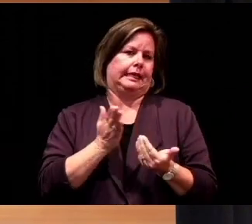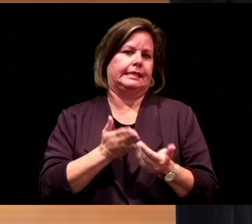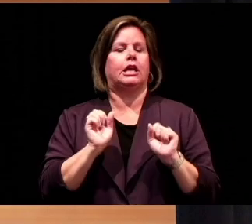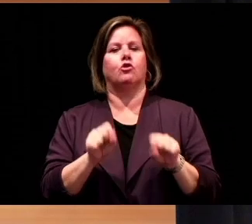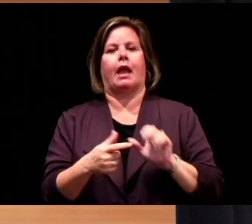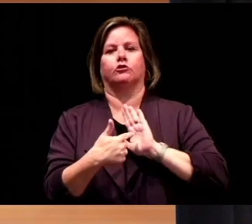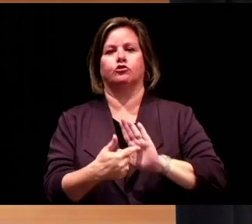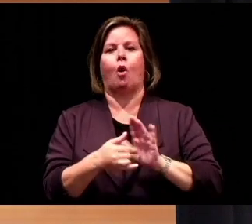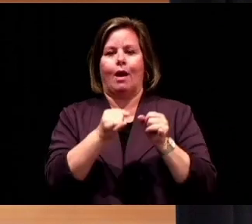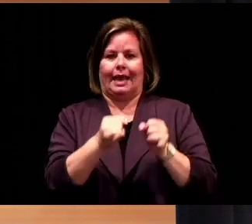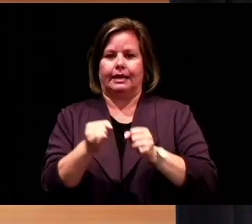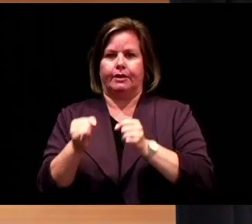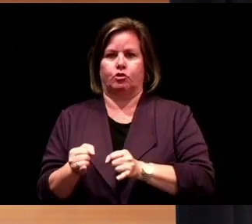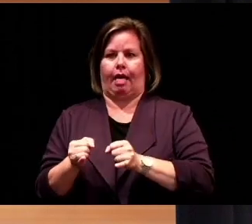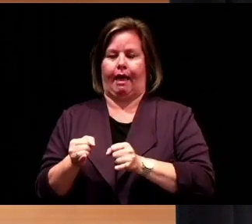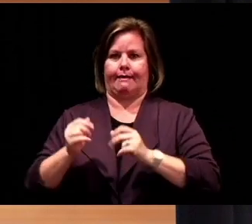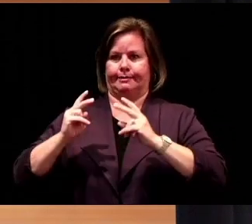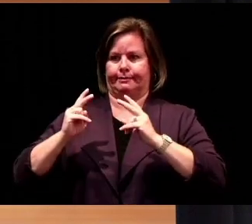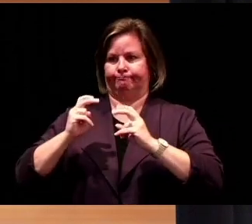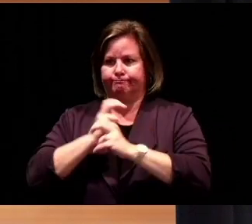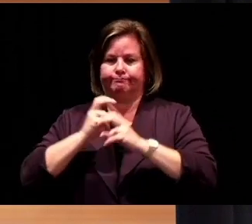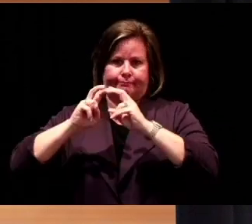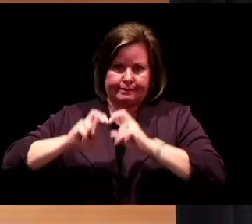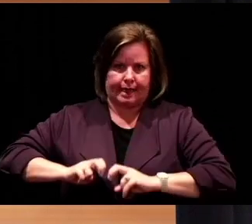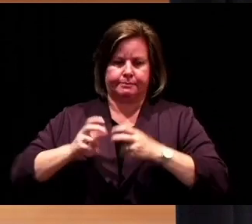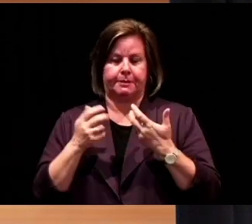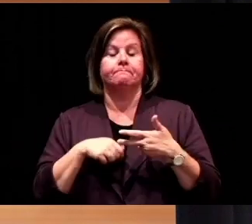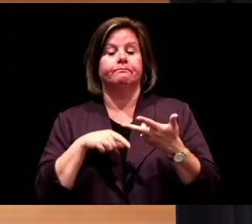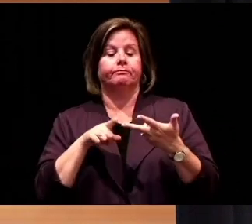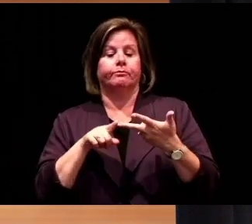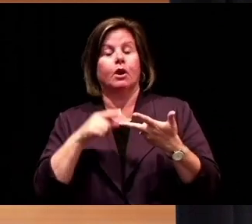theory in a situation involving private landlord.